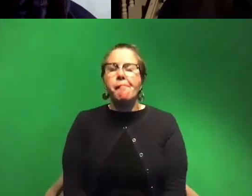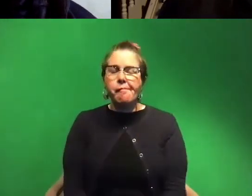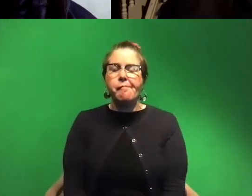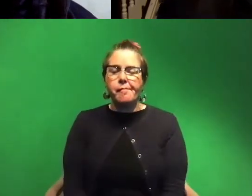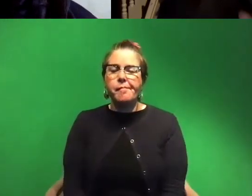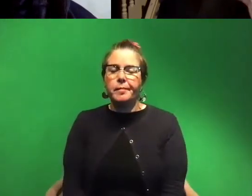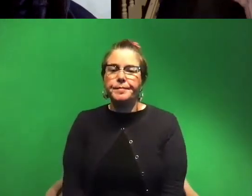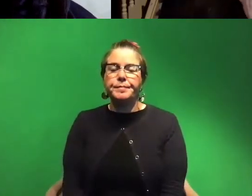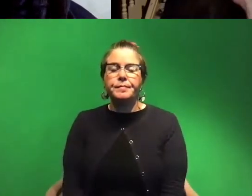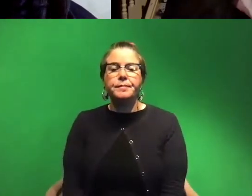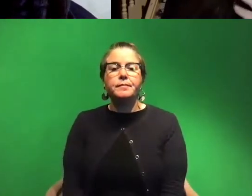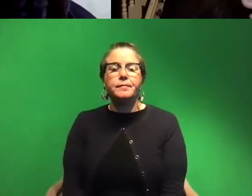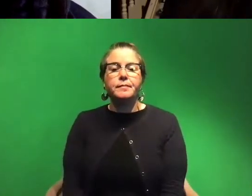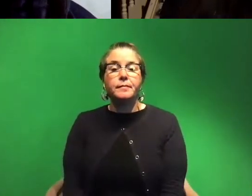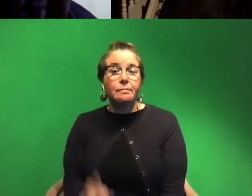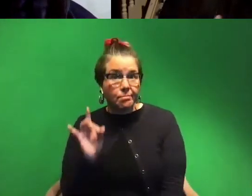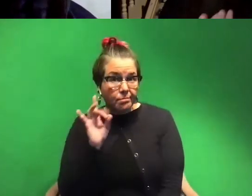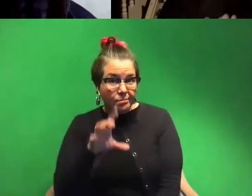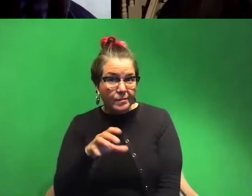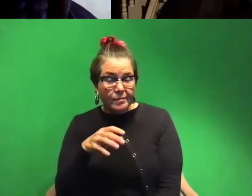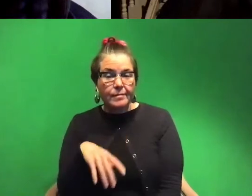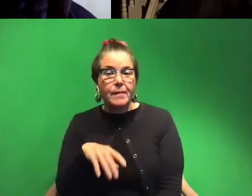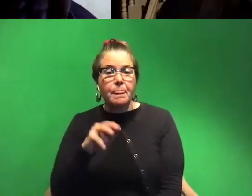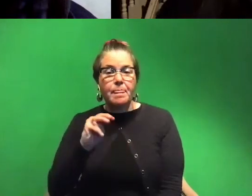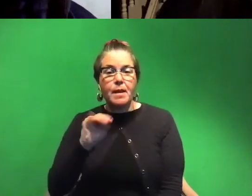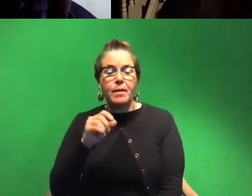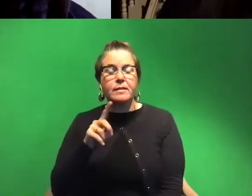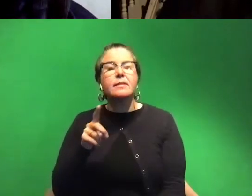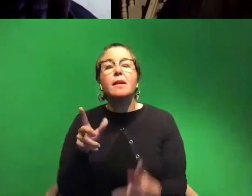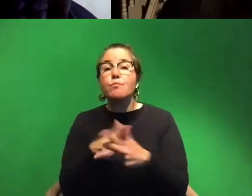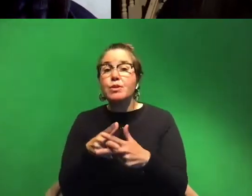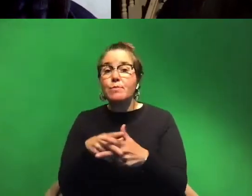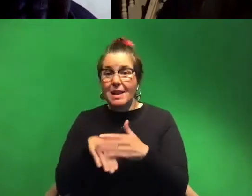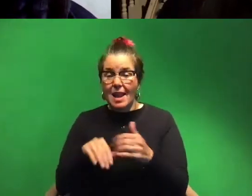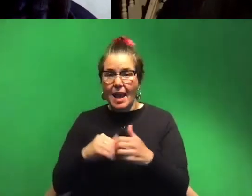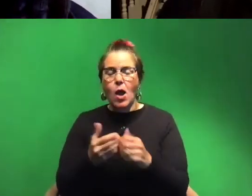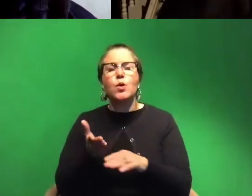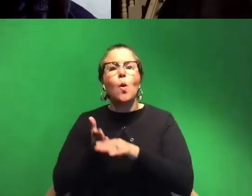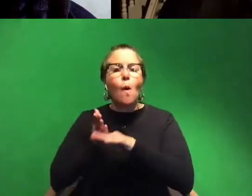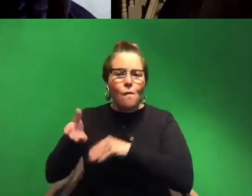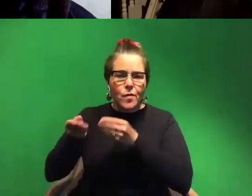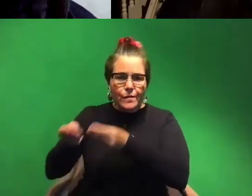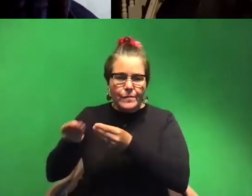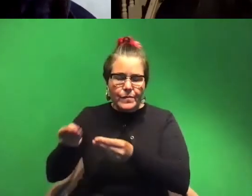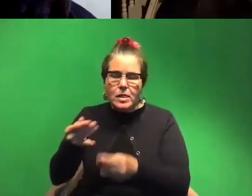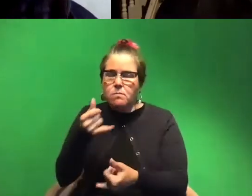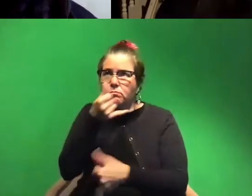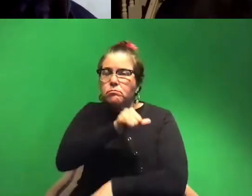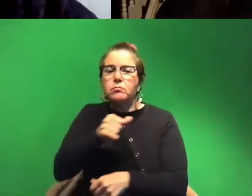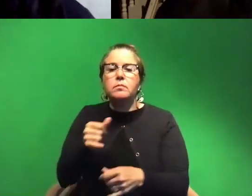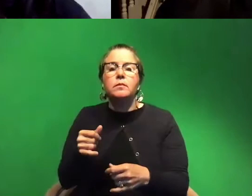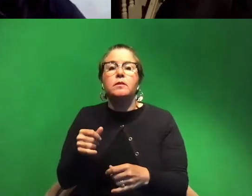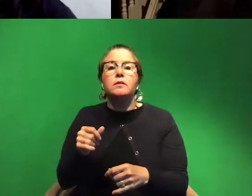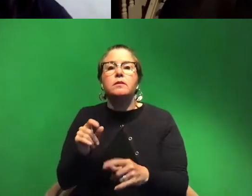Cool. Okay. One hot tip I have for you on the mysid, we got them to breed, but we had to overfeed them absurdly. So we had